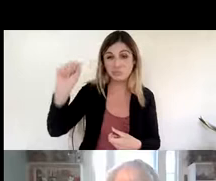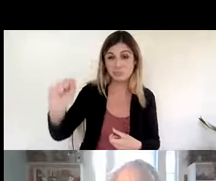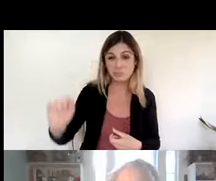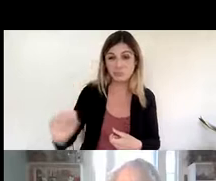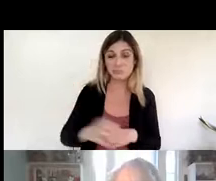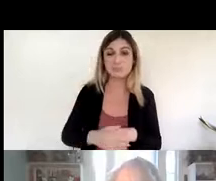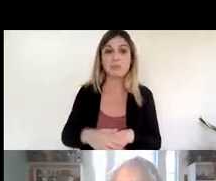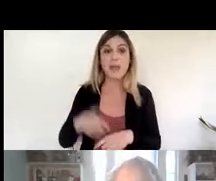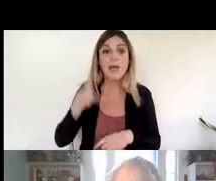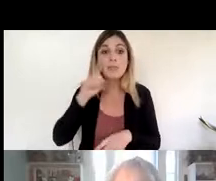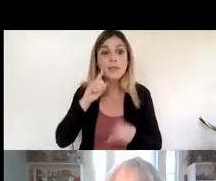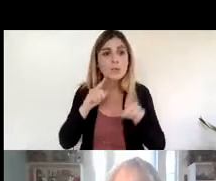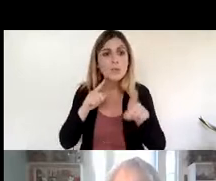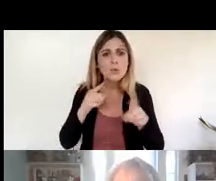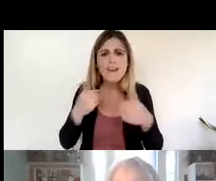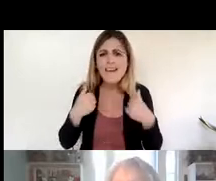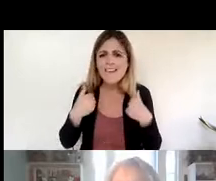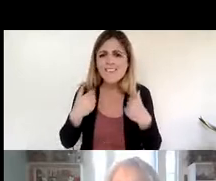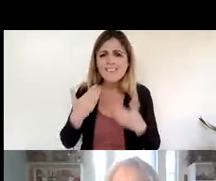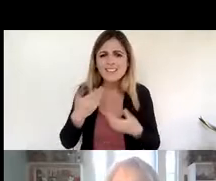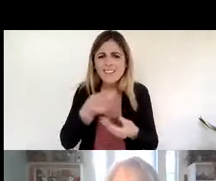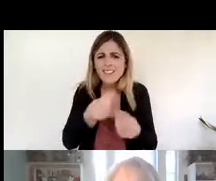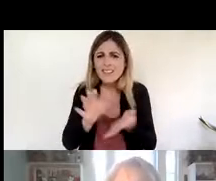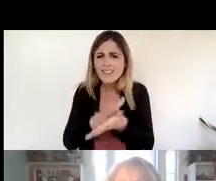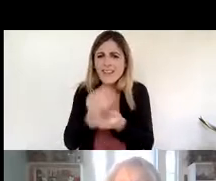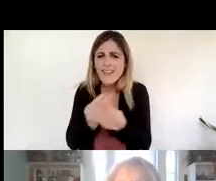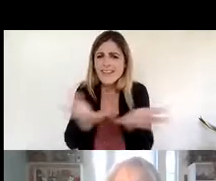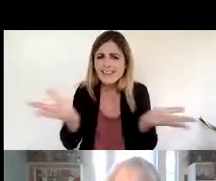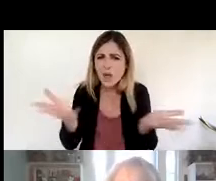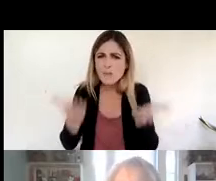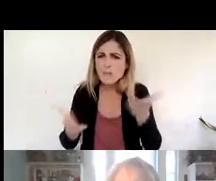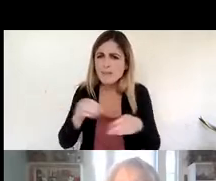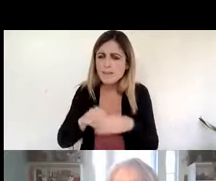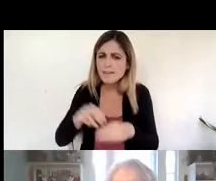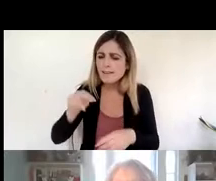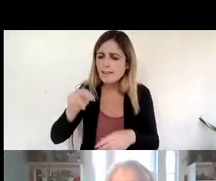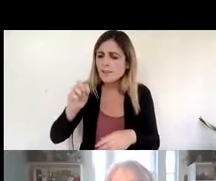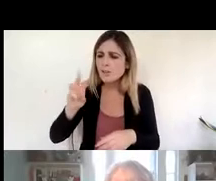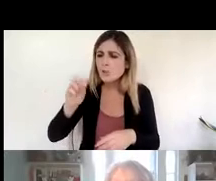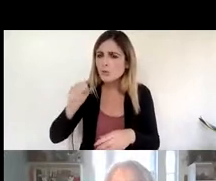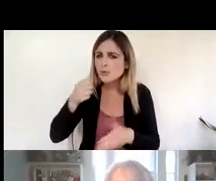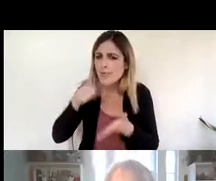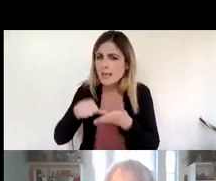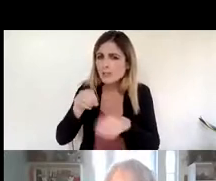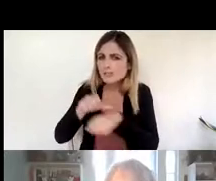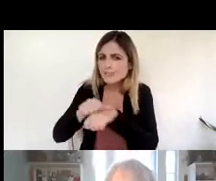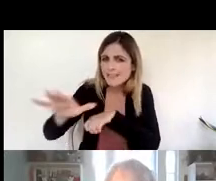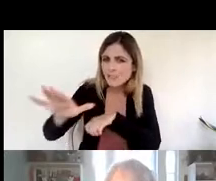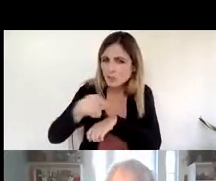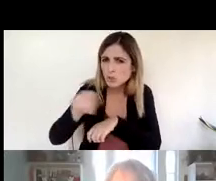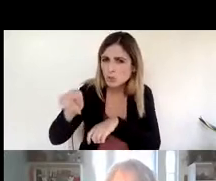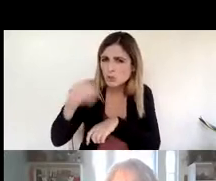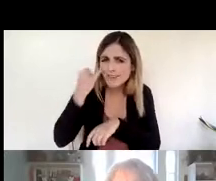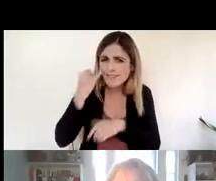And I think that you might have it as a handout. I think it might be in a newsletter that was sent out to you. If not, I can